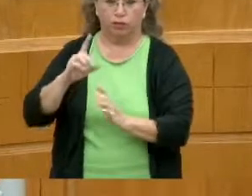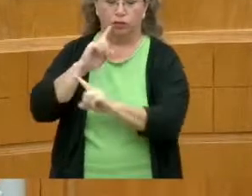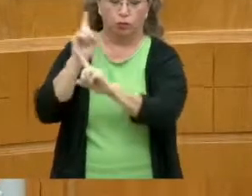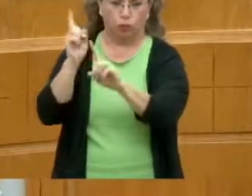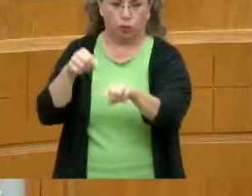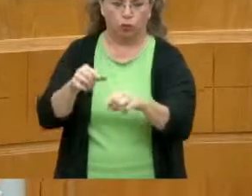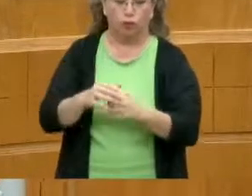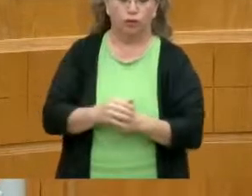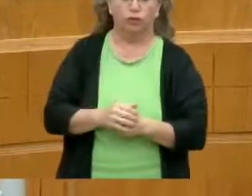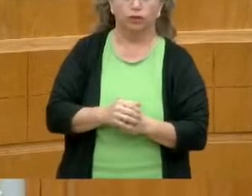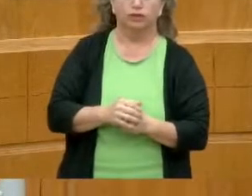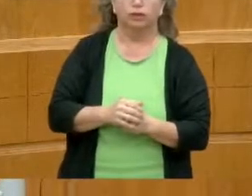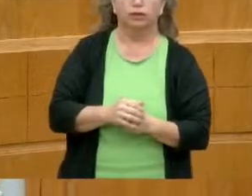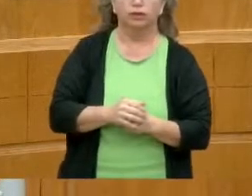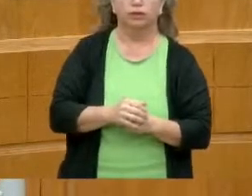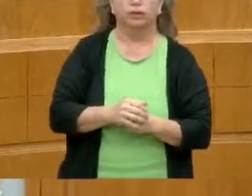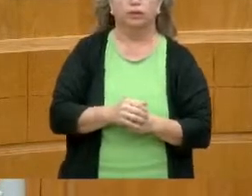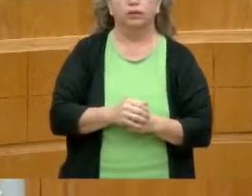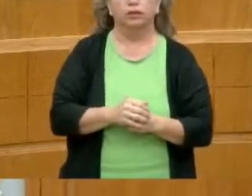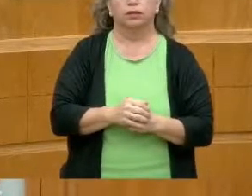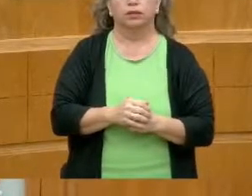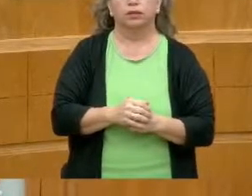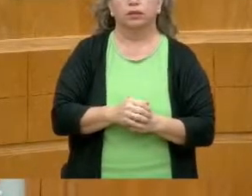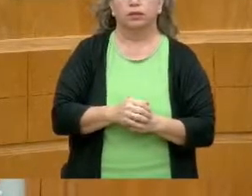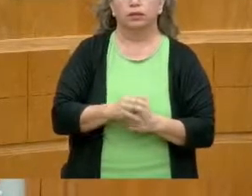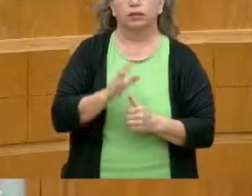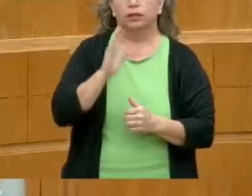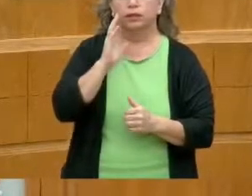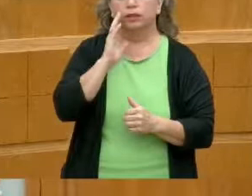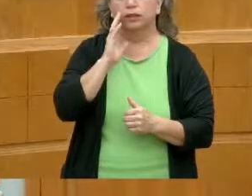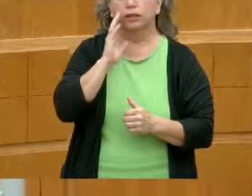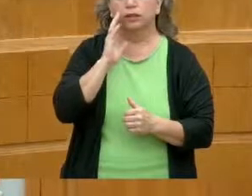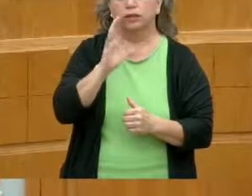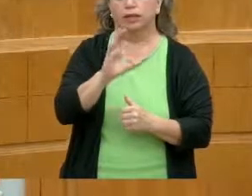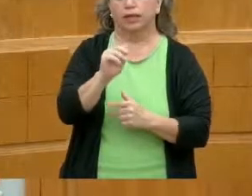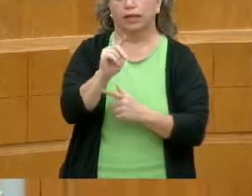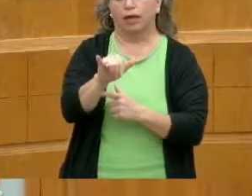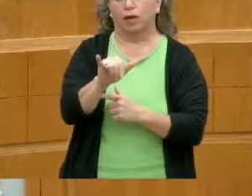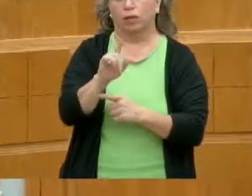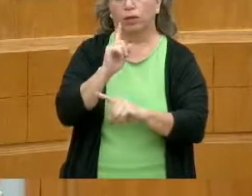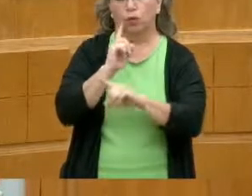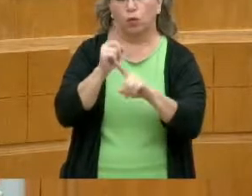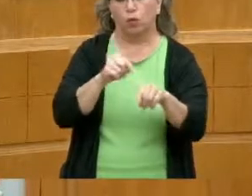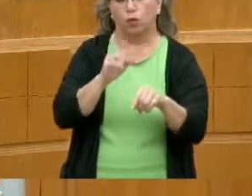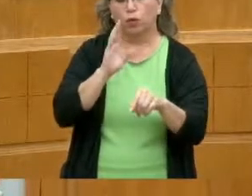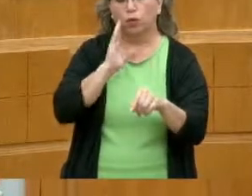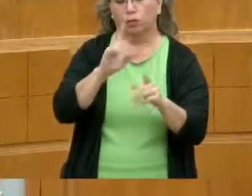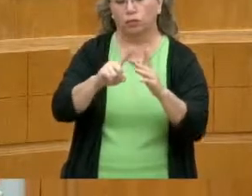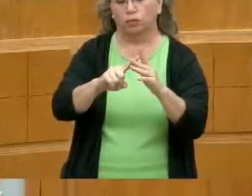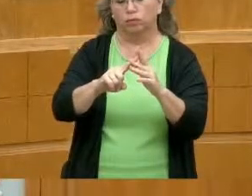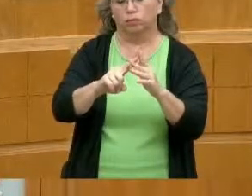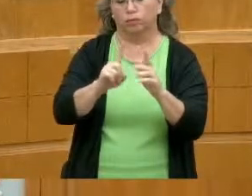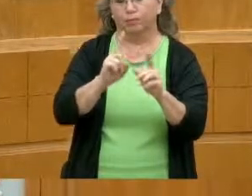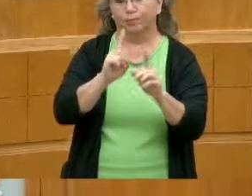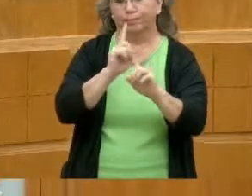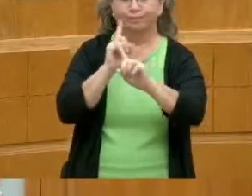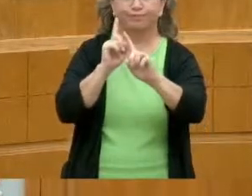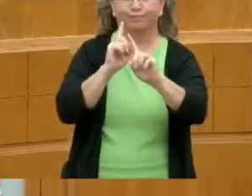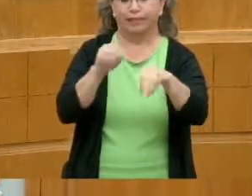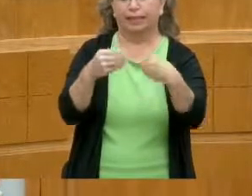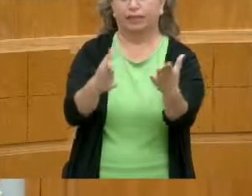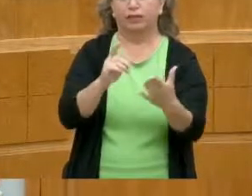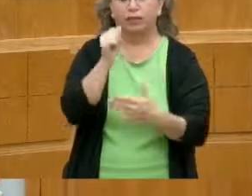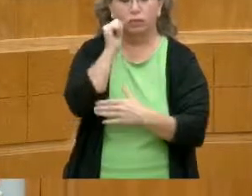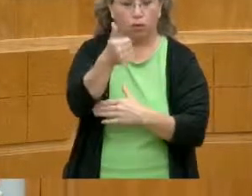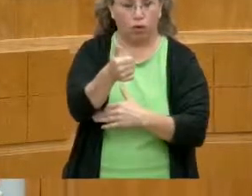in place, and so they'll adjust that at Commissioner's Court. The county's order will be issued tomorrow, and the